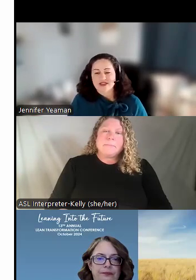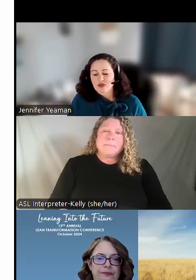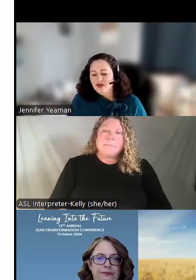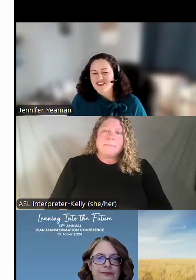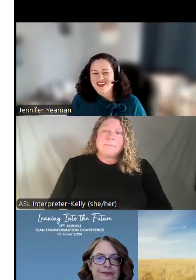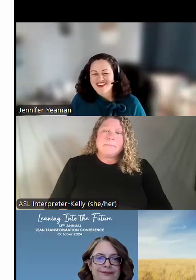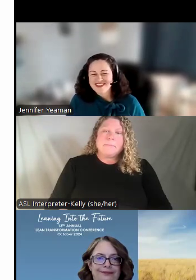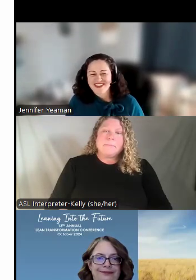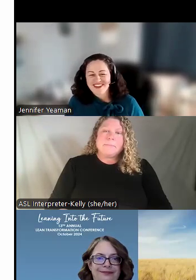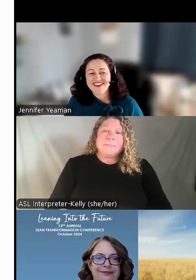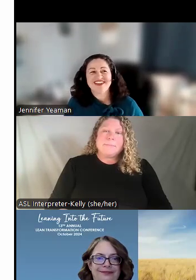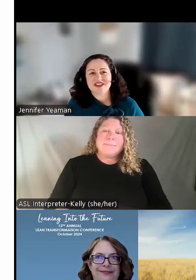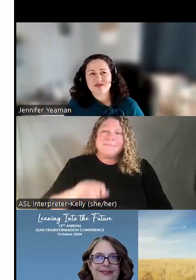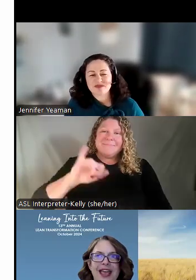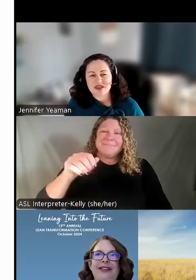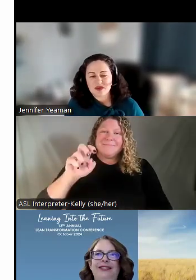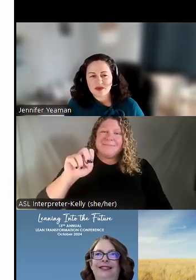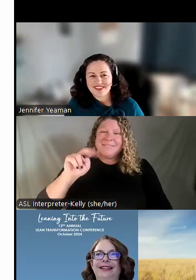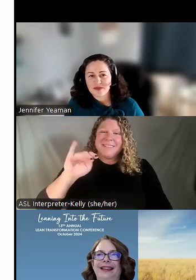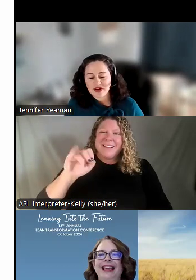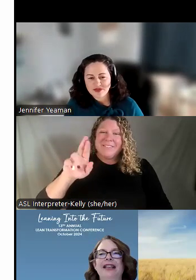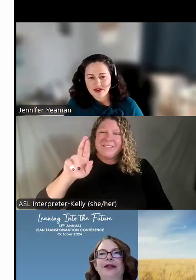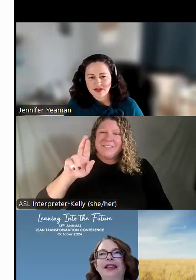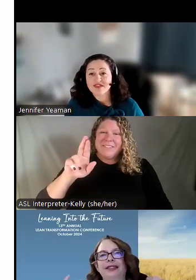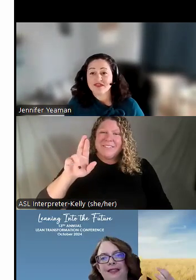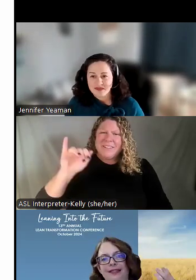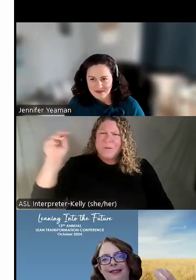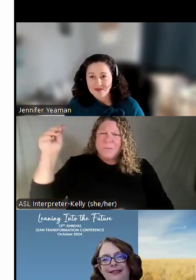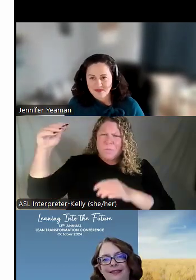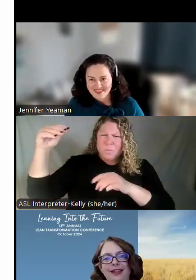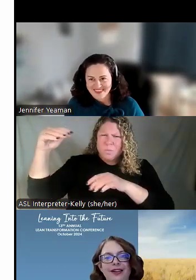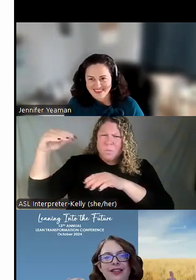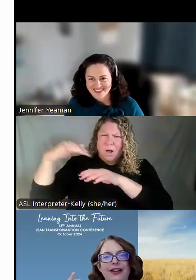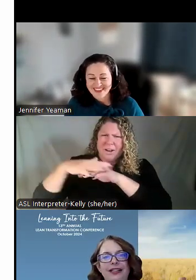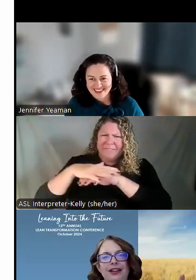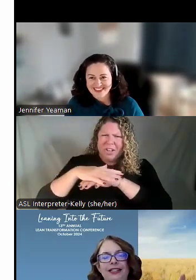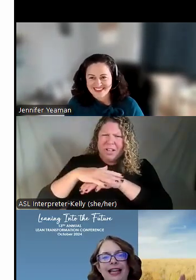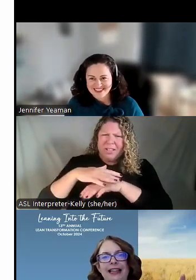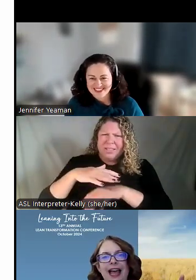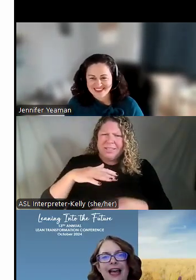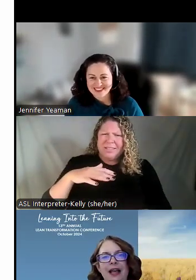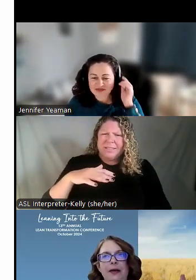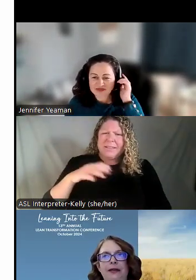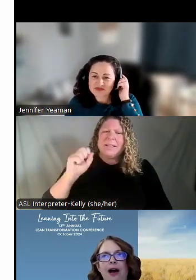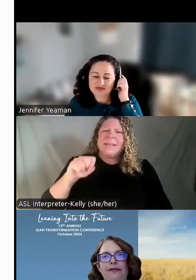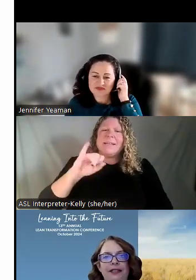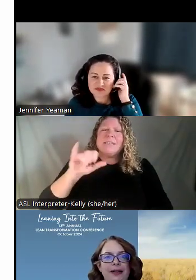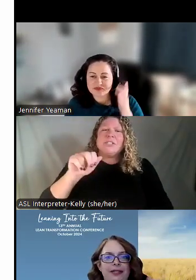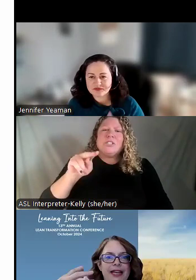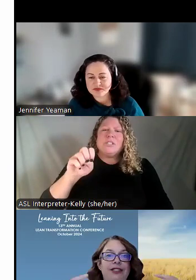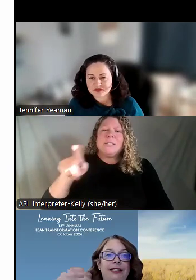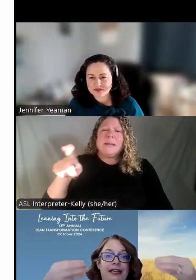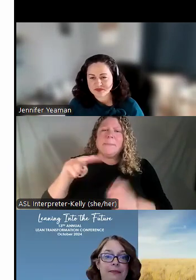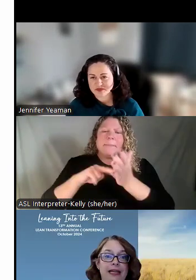All right, so waterfall, Yeah, so I think waterfall. they're saying that